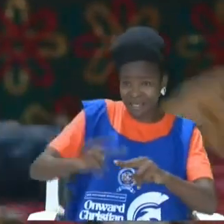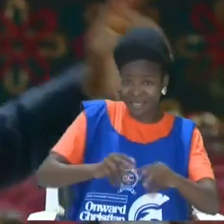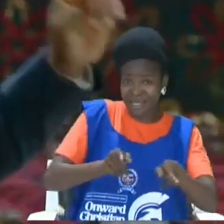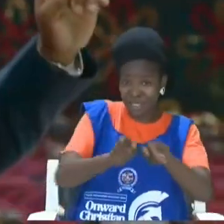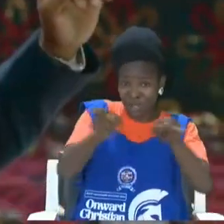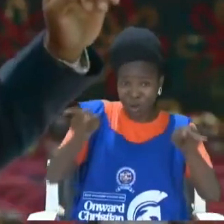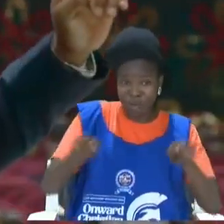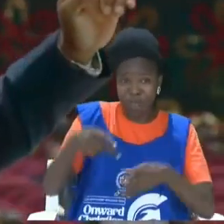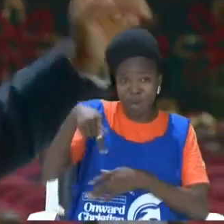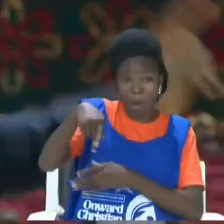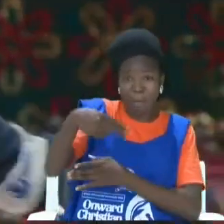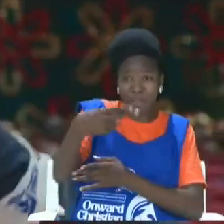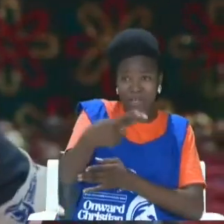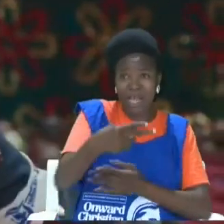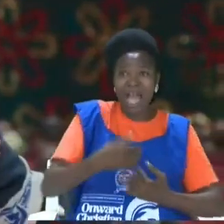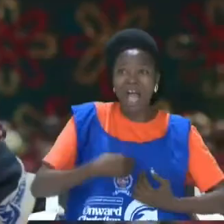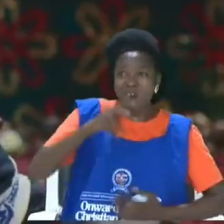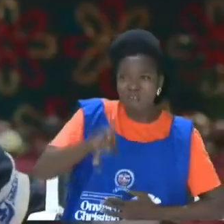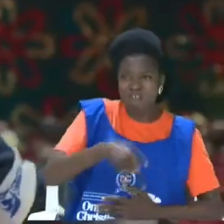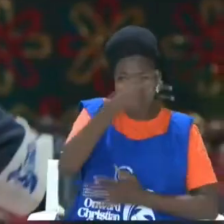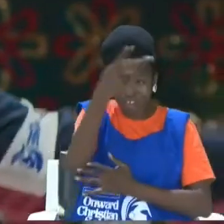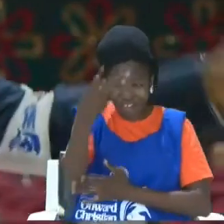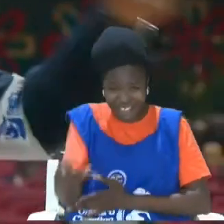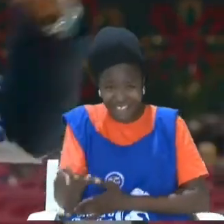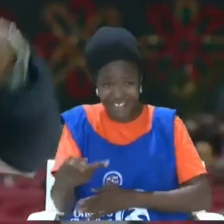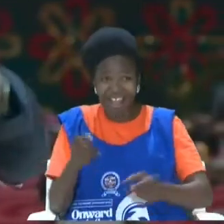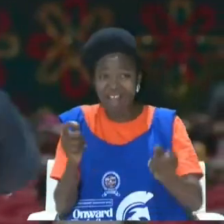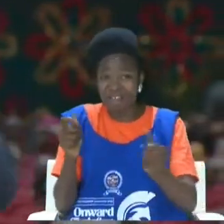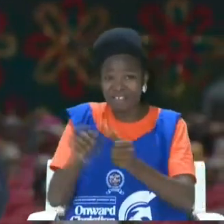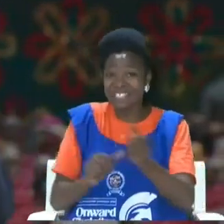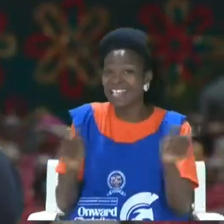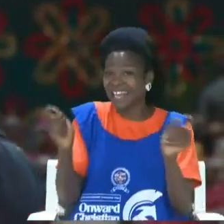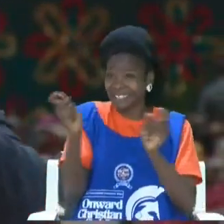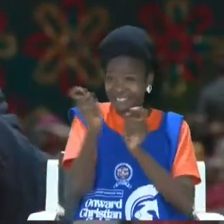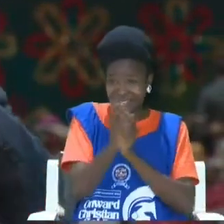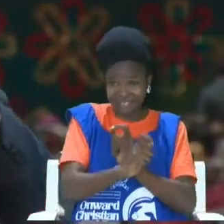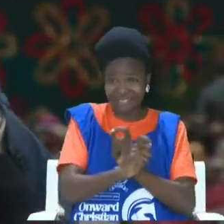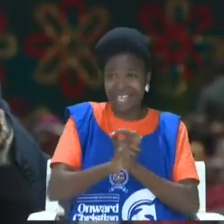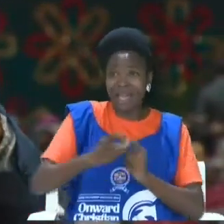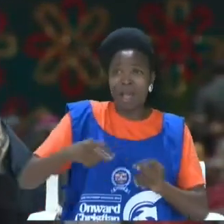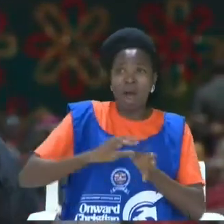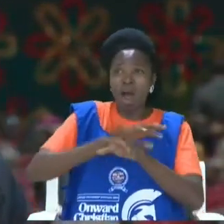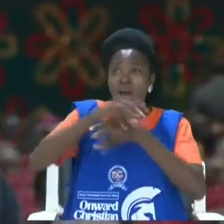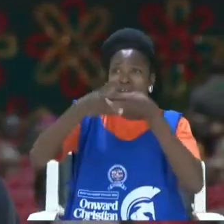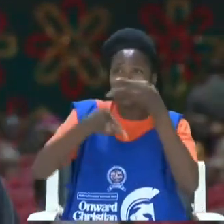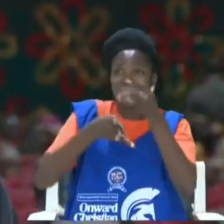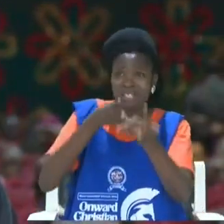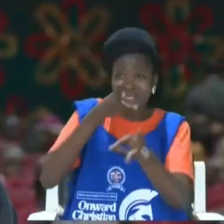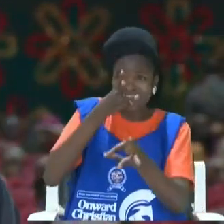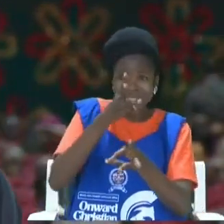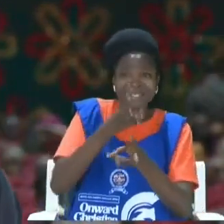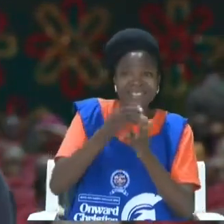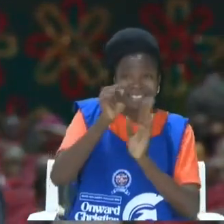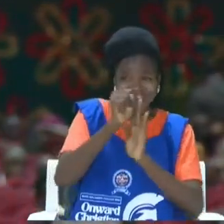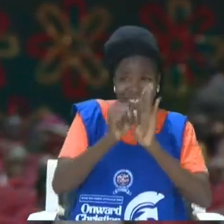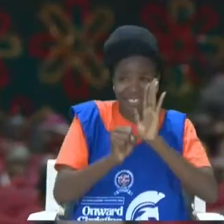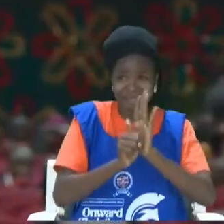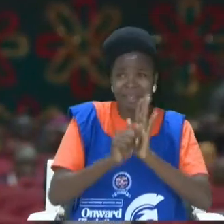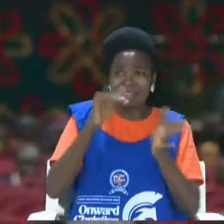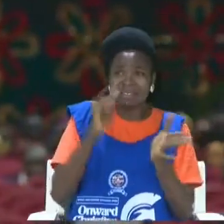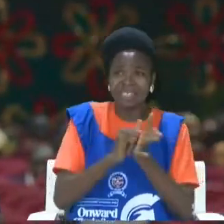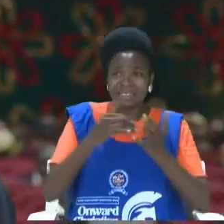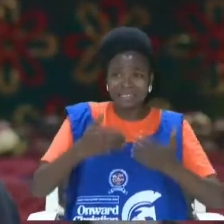Harcourt has fallen, and in the whole state and neighboring states, that we